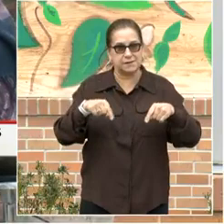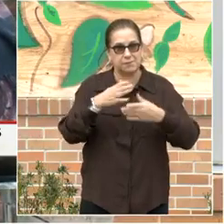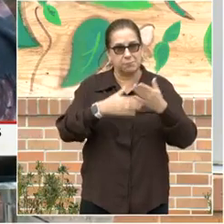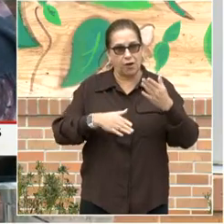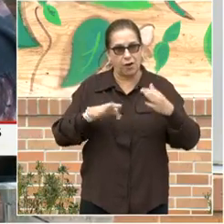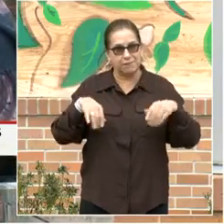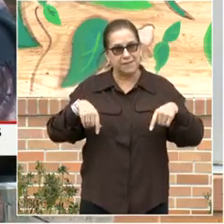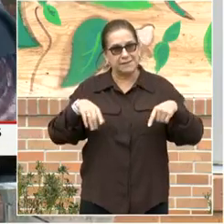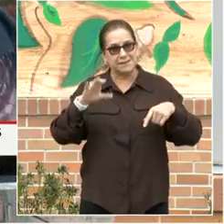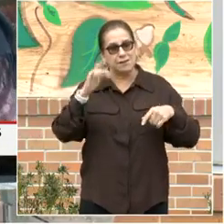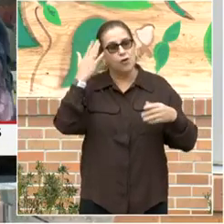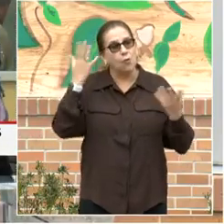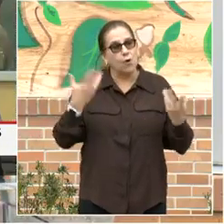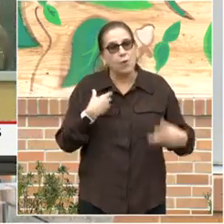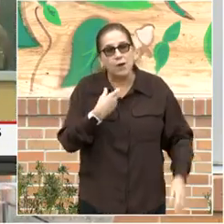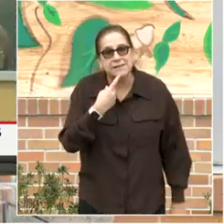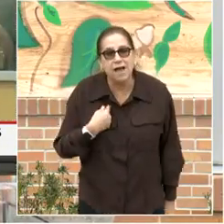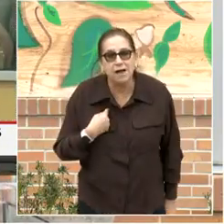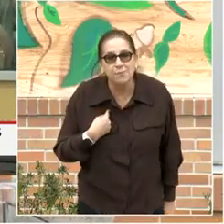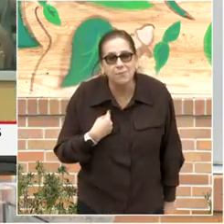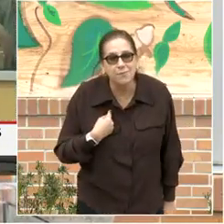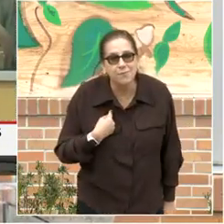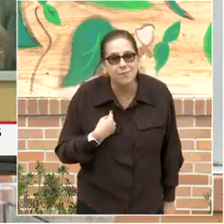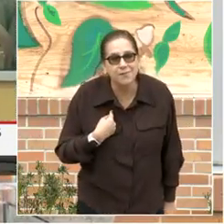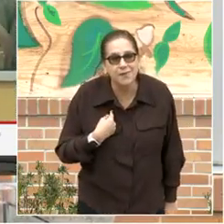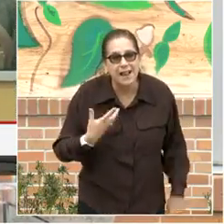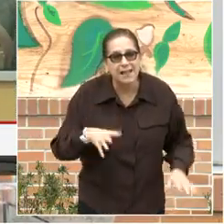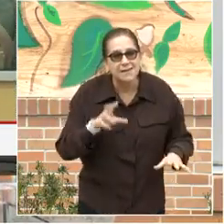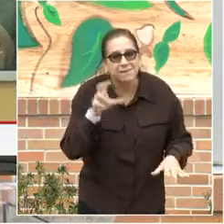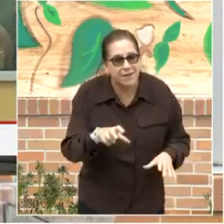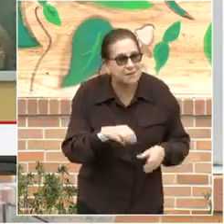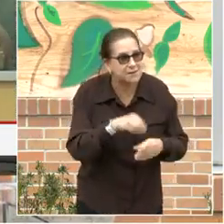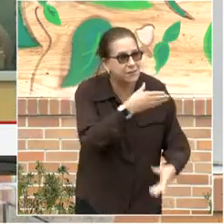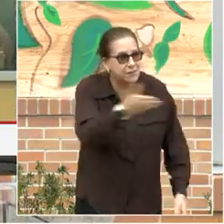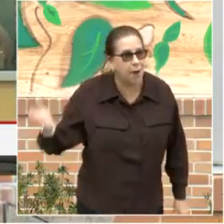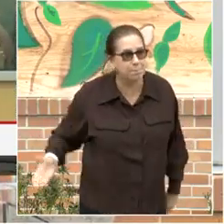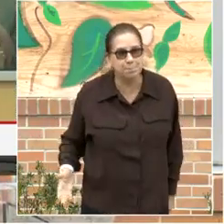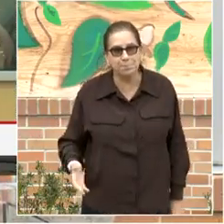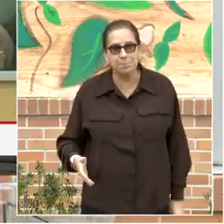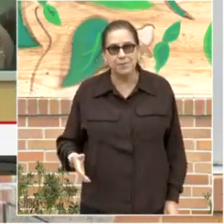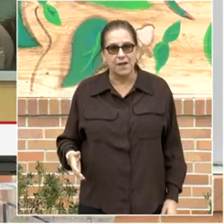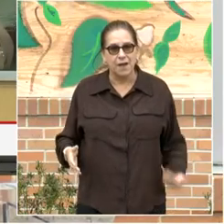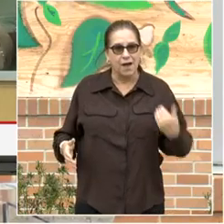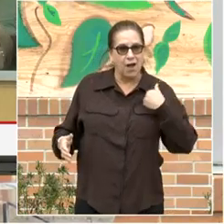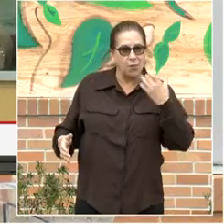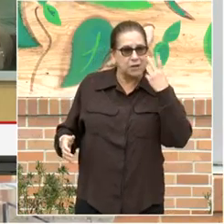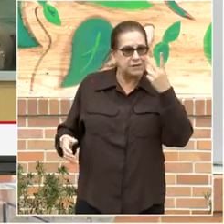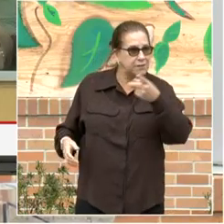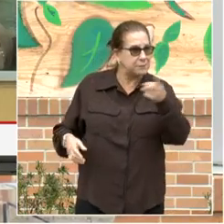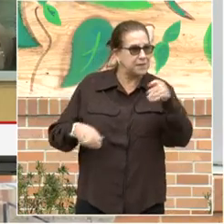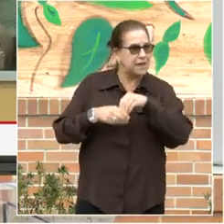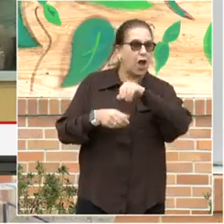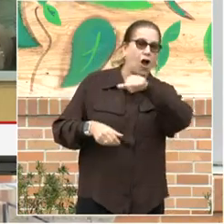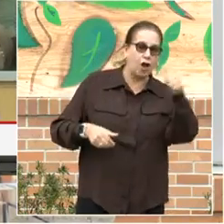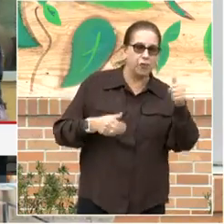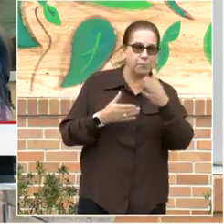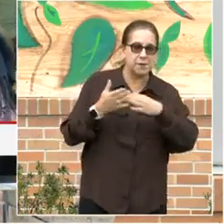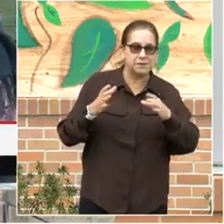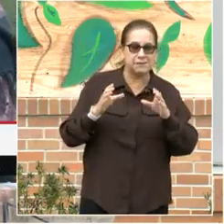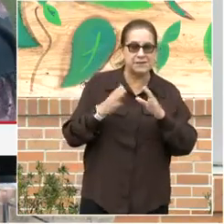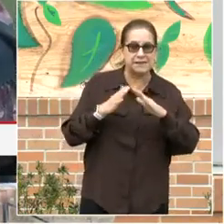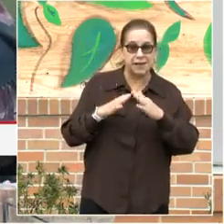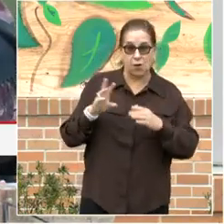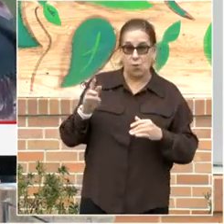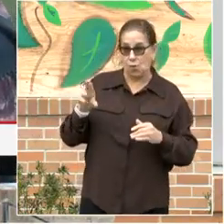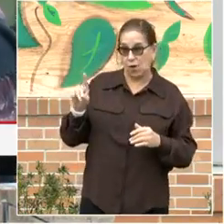like to say? Let's invest in them. And let's see them in another part of the city, like Ward 8, that